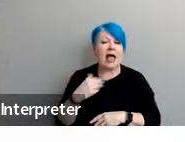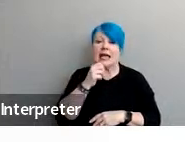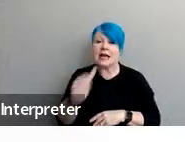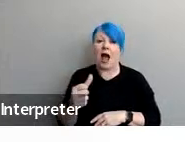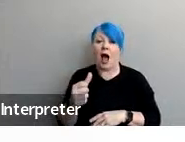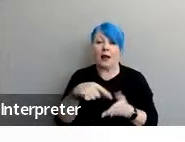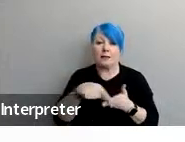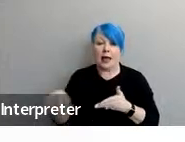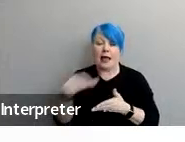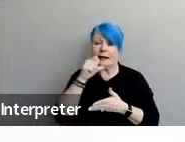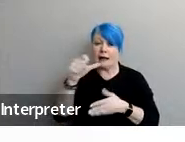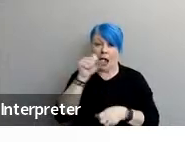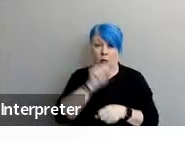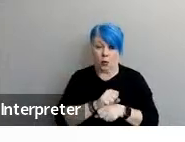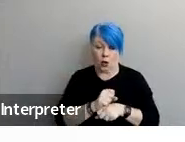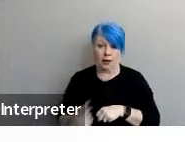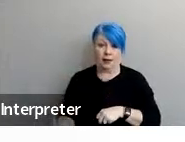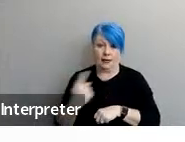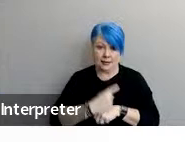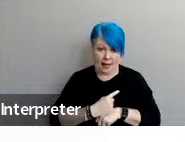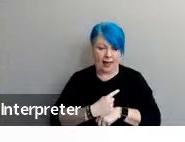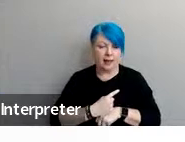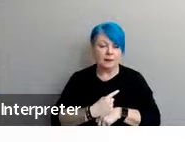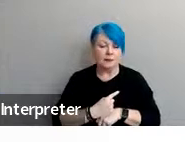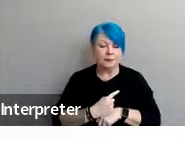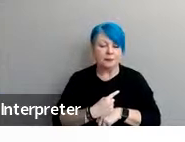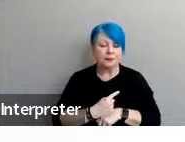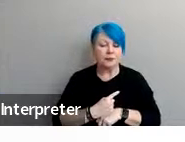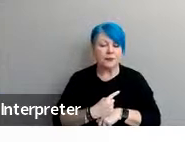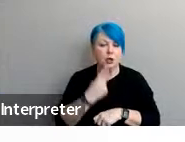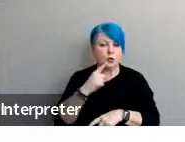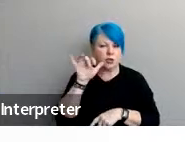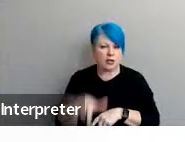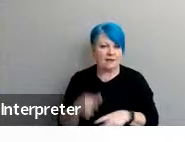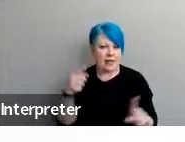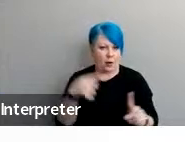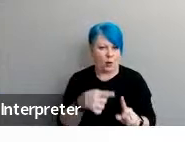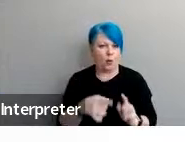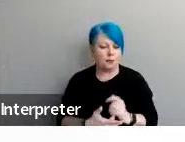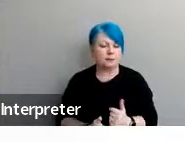non-paid, non-work day to get to 260. That is one of those. Next slide.